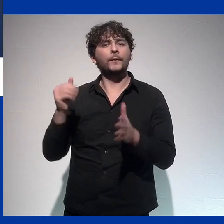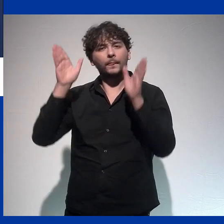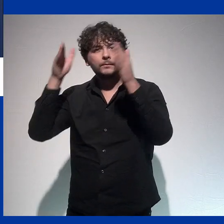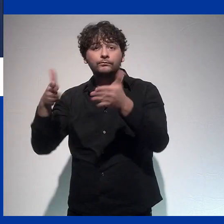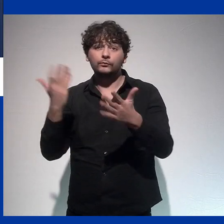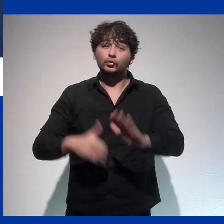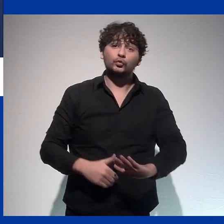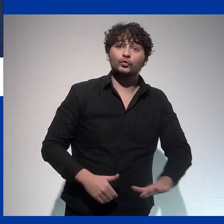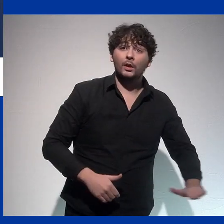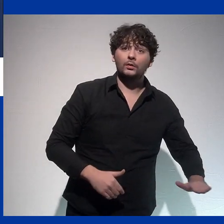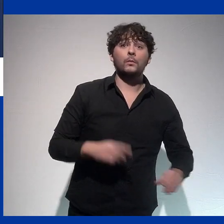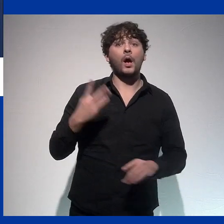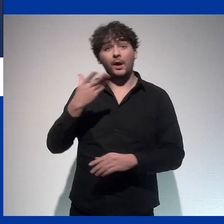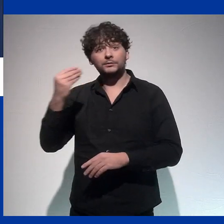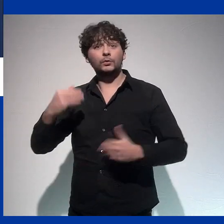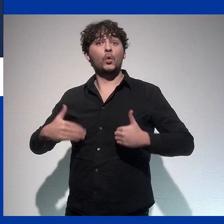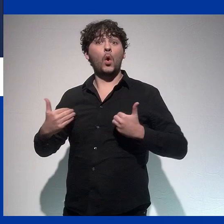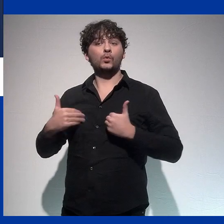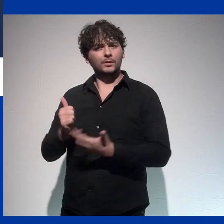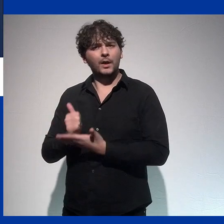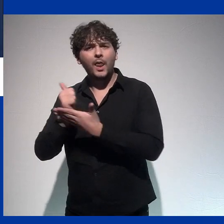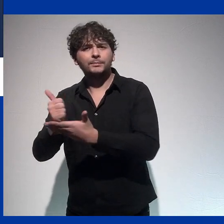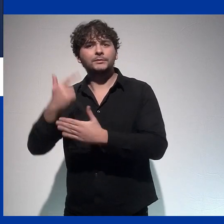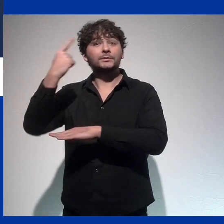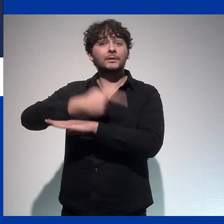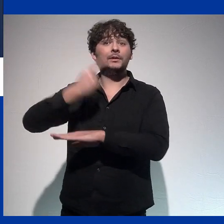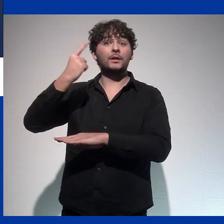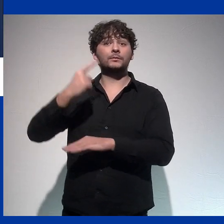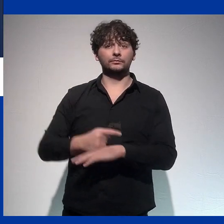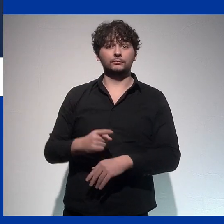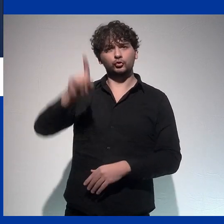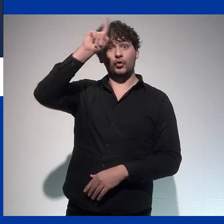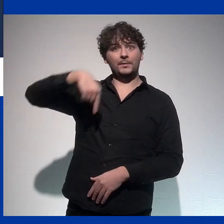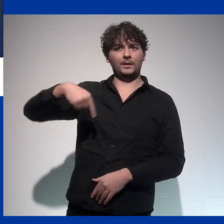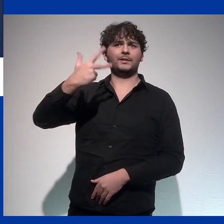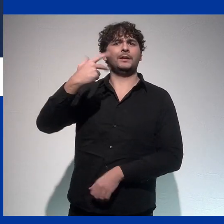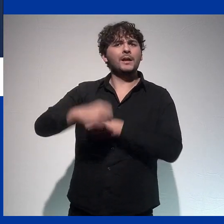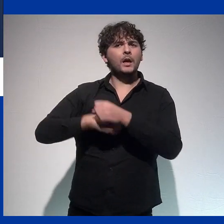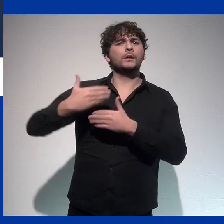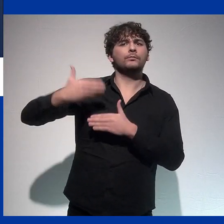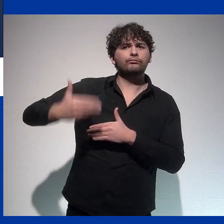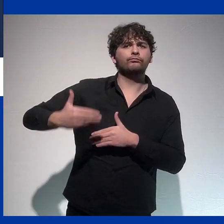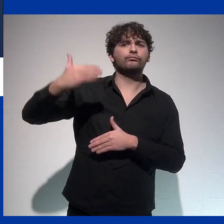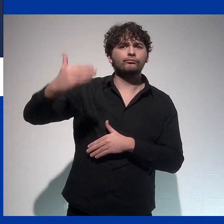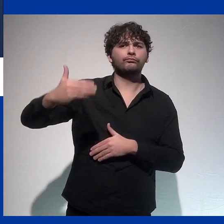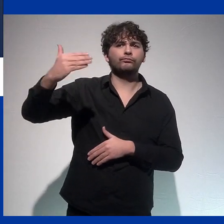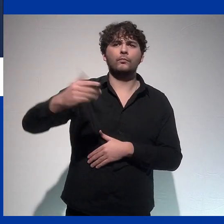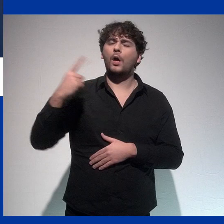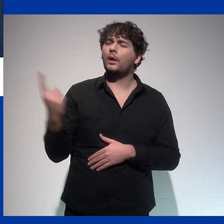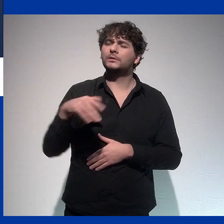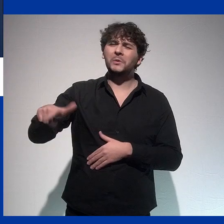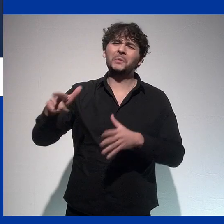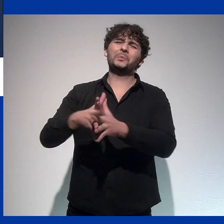Congress in May 2021. In Germany, this is a congress that takes place every 3 years, and it's the biggest event